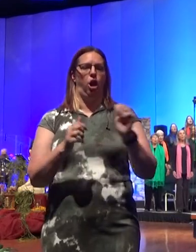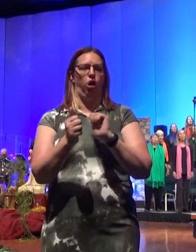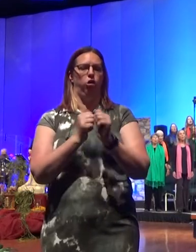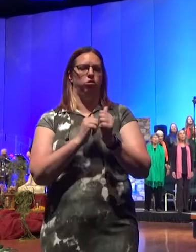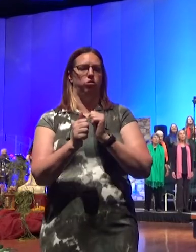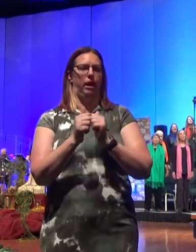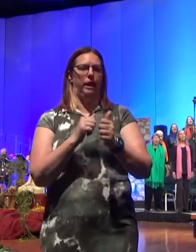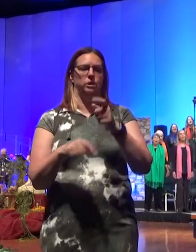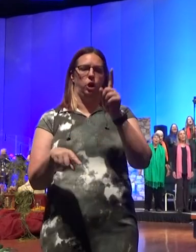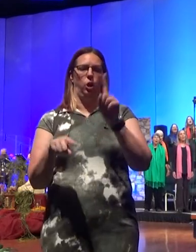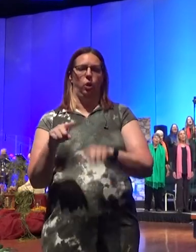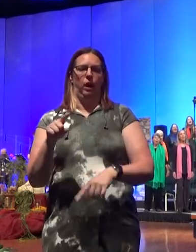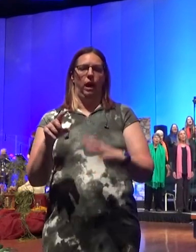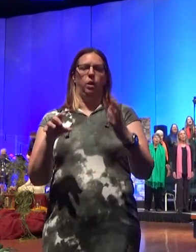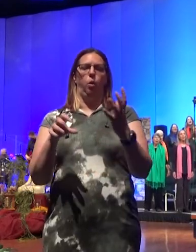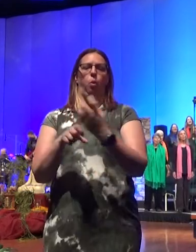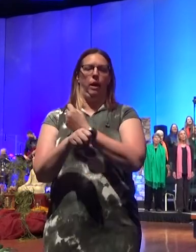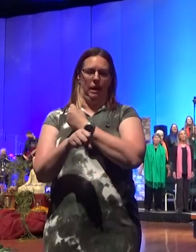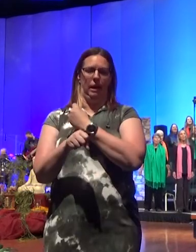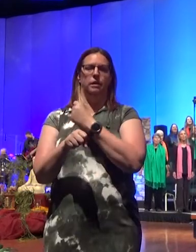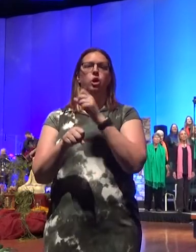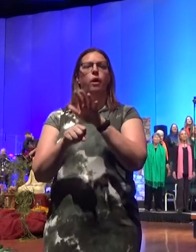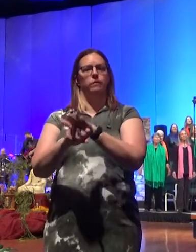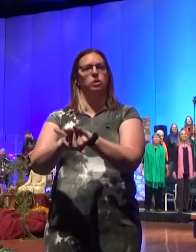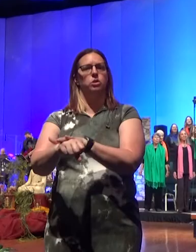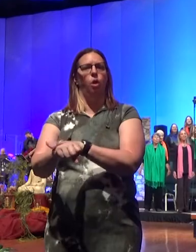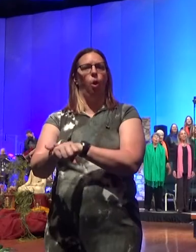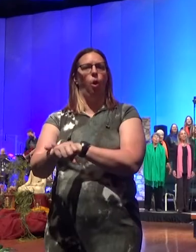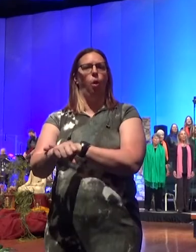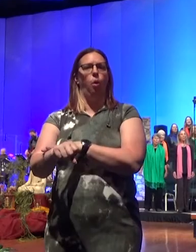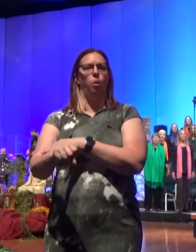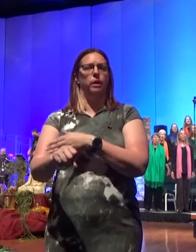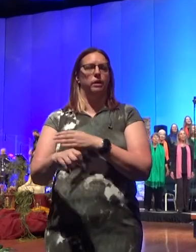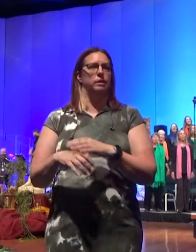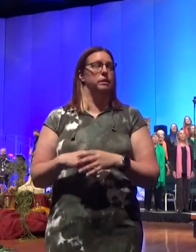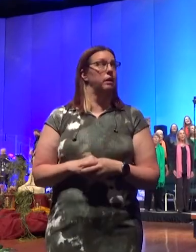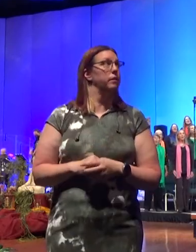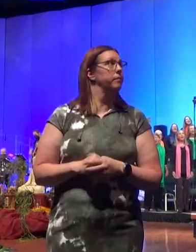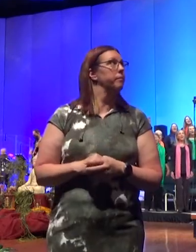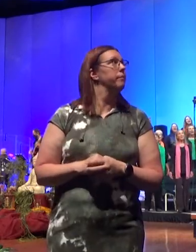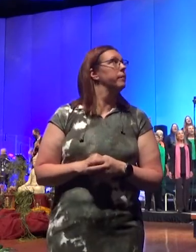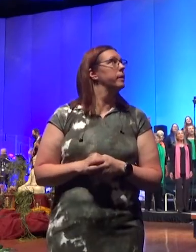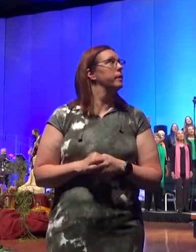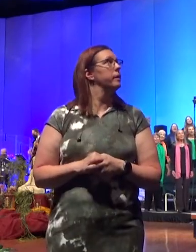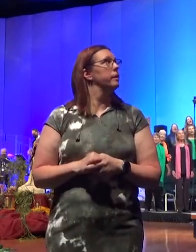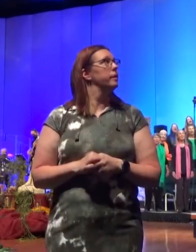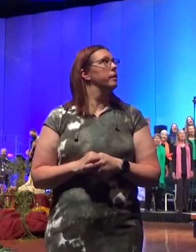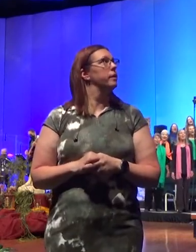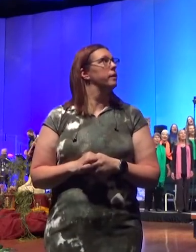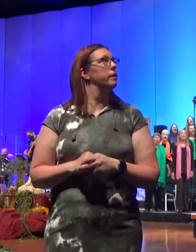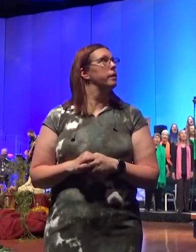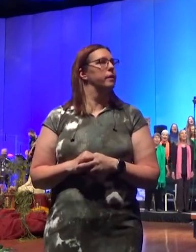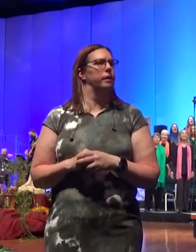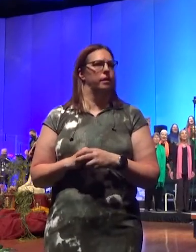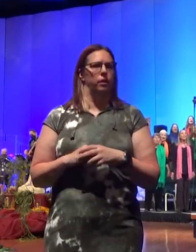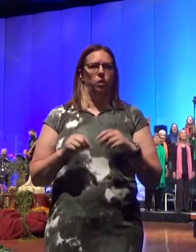it down. In a world okay, be